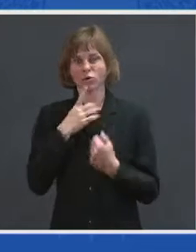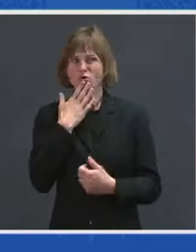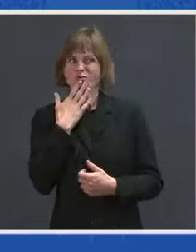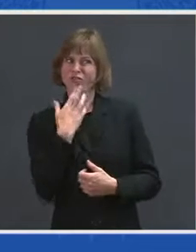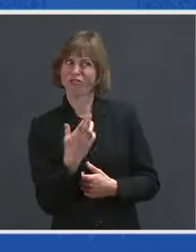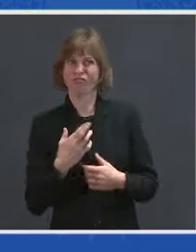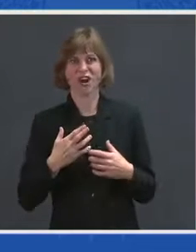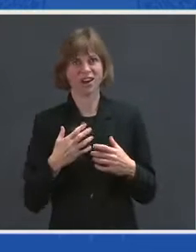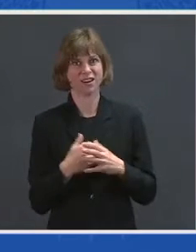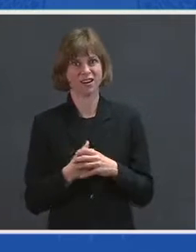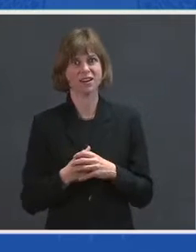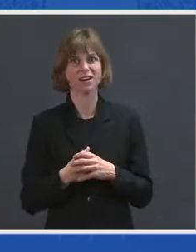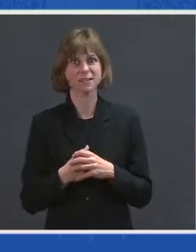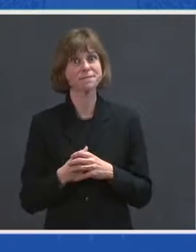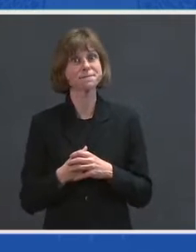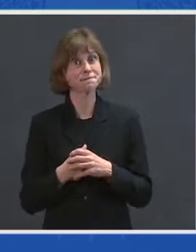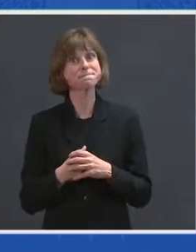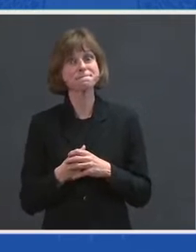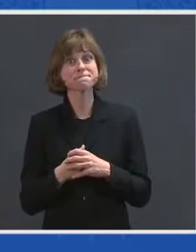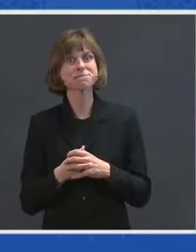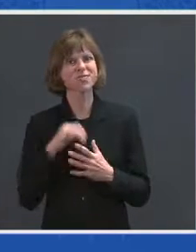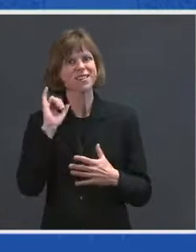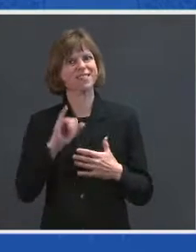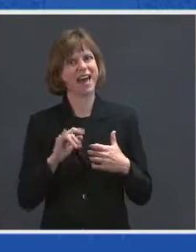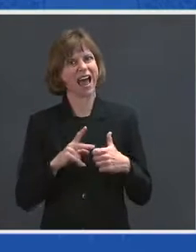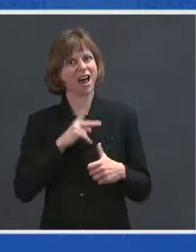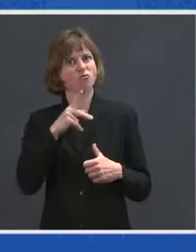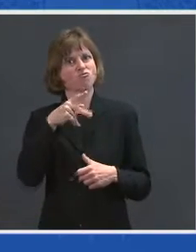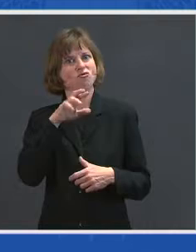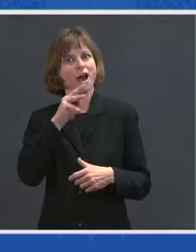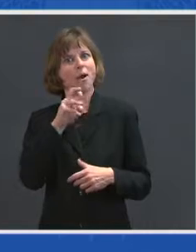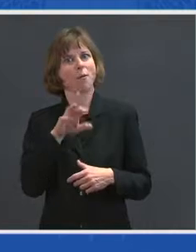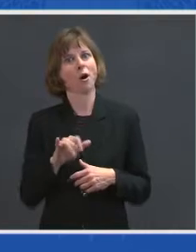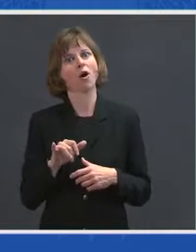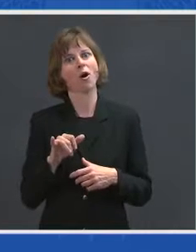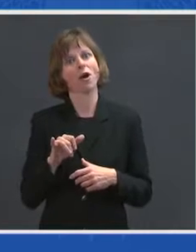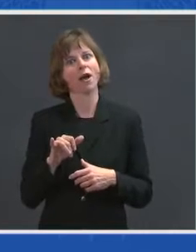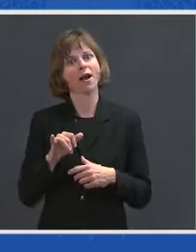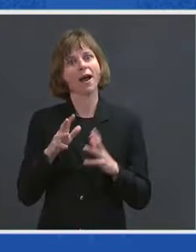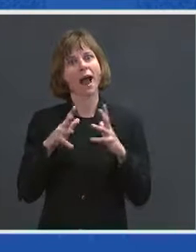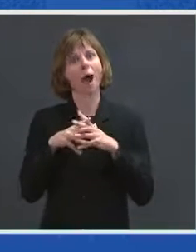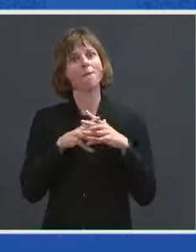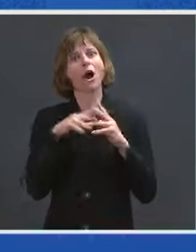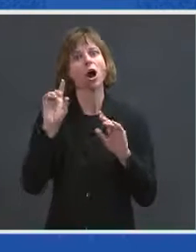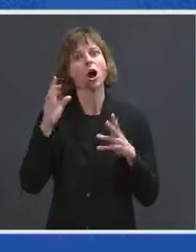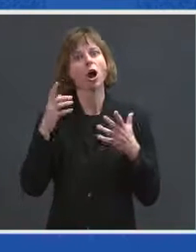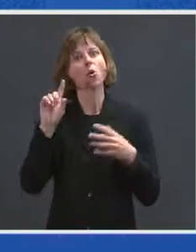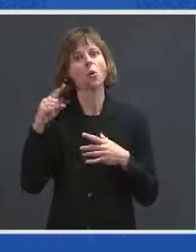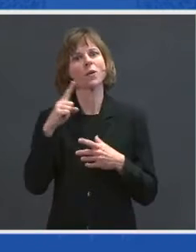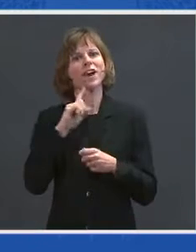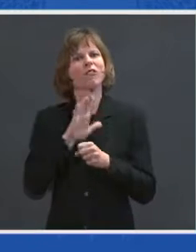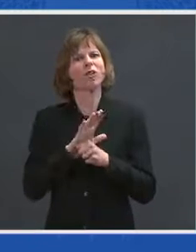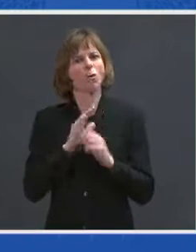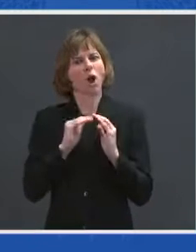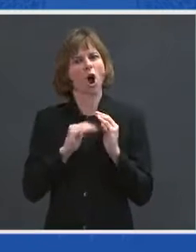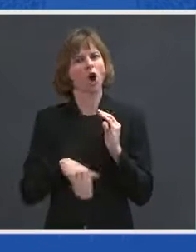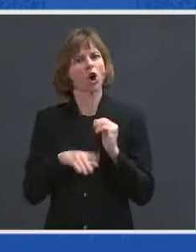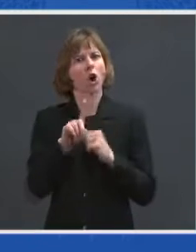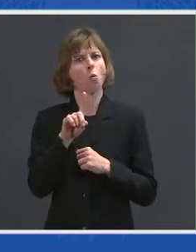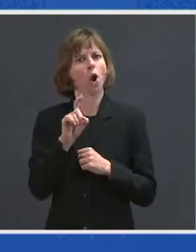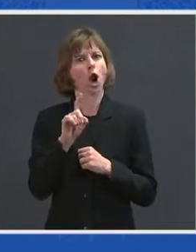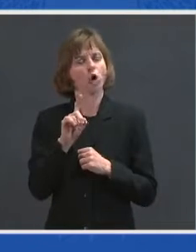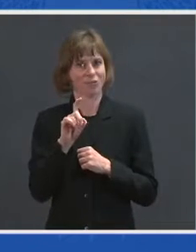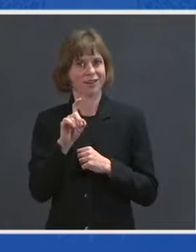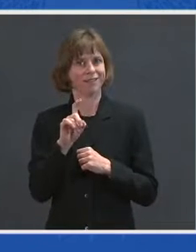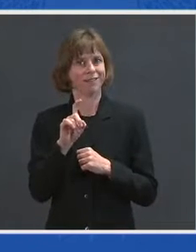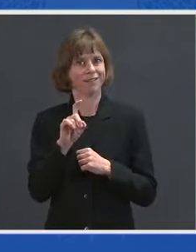night of that primary, America had confirmed only fewer than 100 COVID